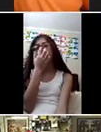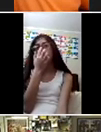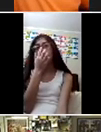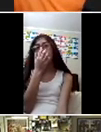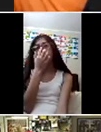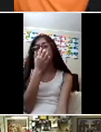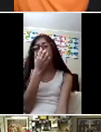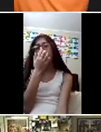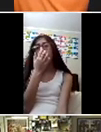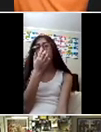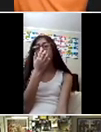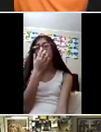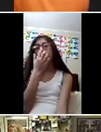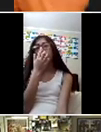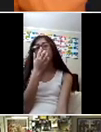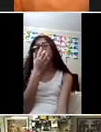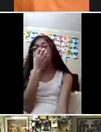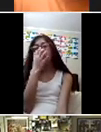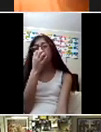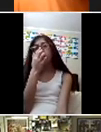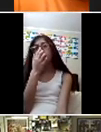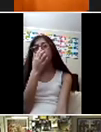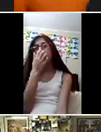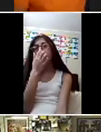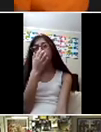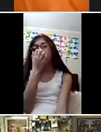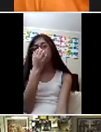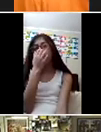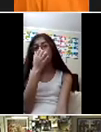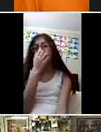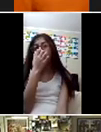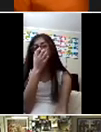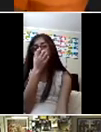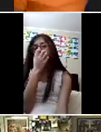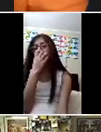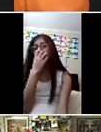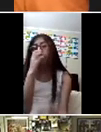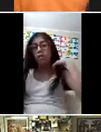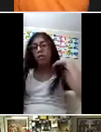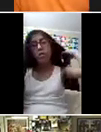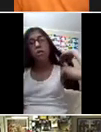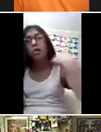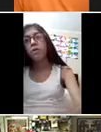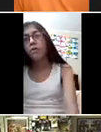Preacher. Okay. Yeah. Faith, what did we talk about? Give me one thing.